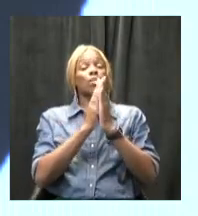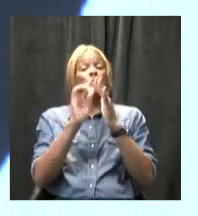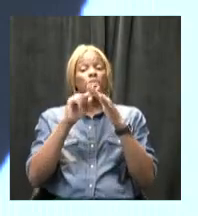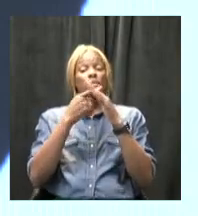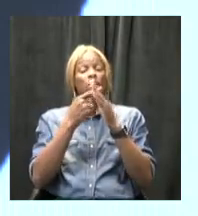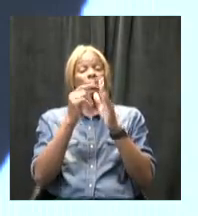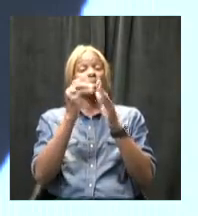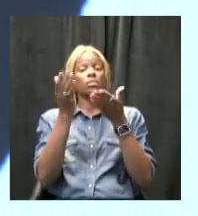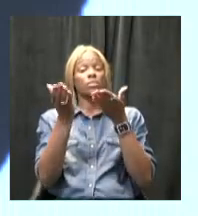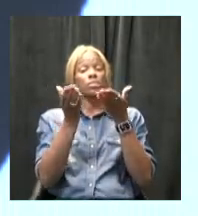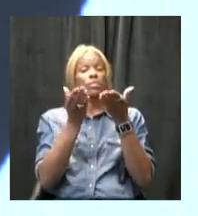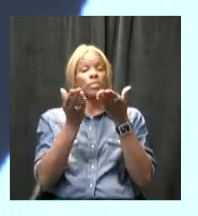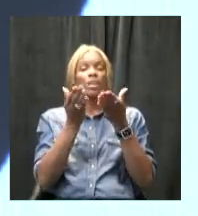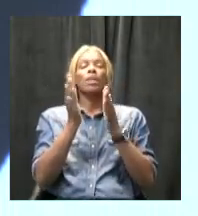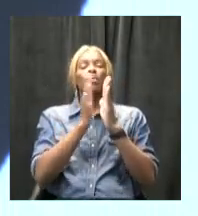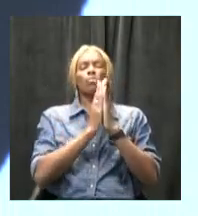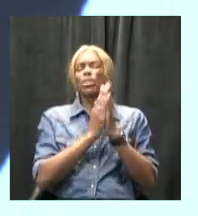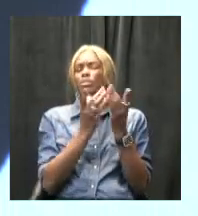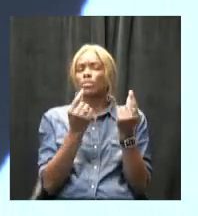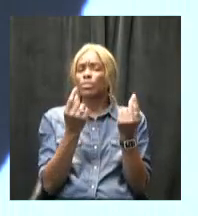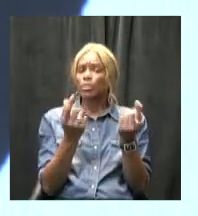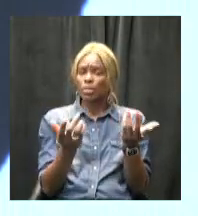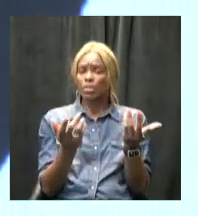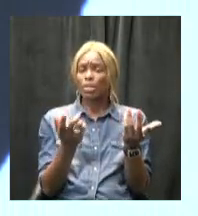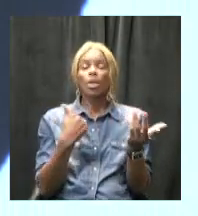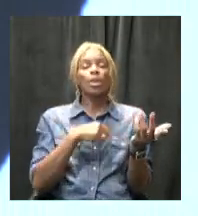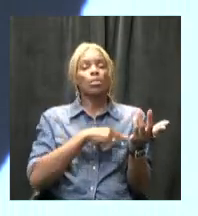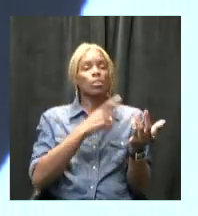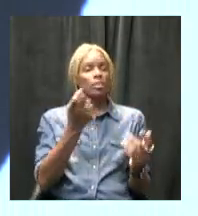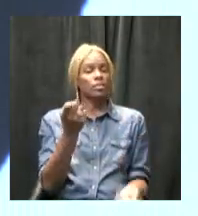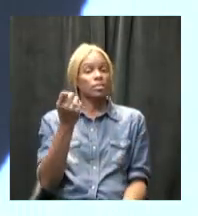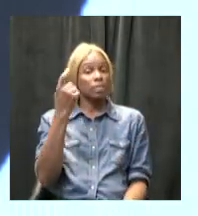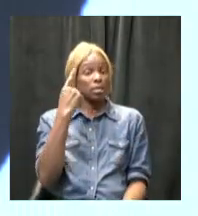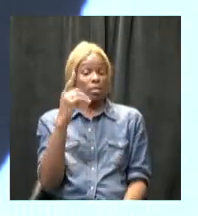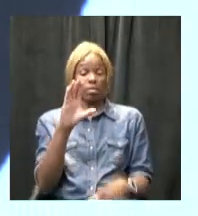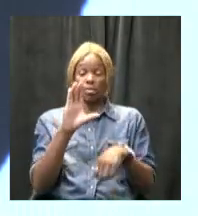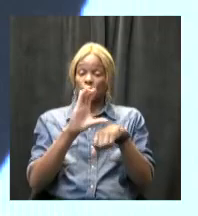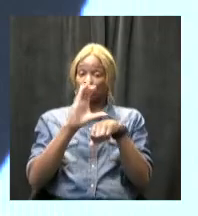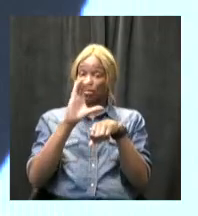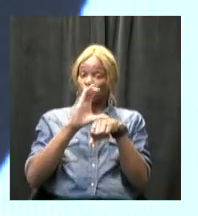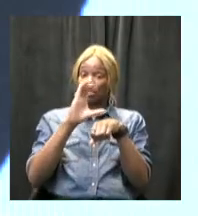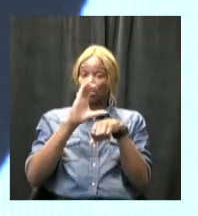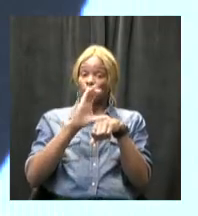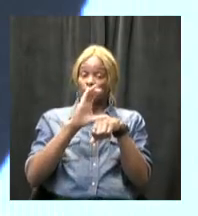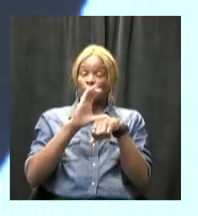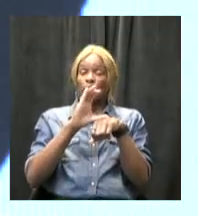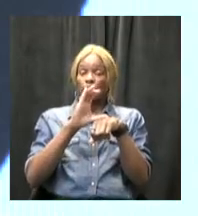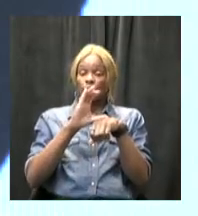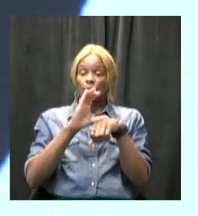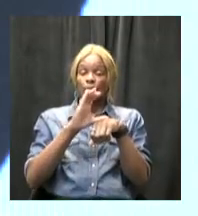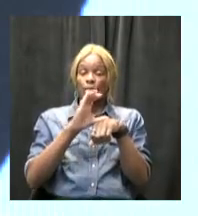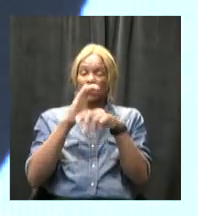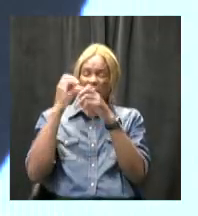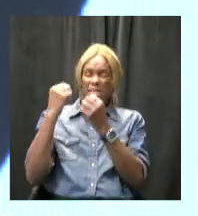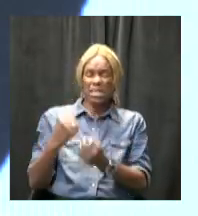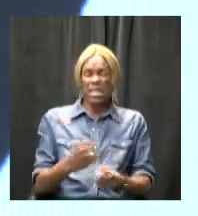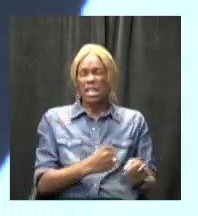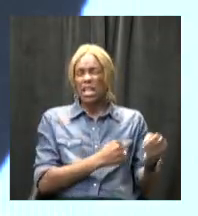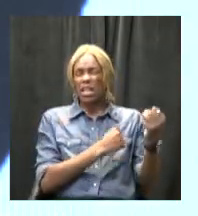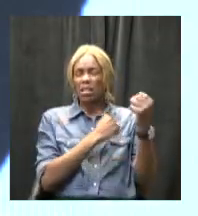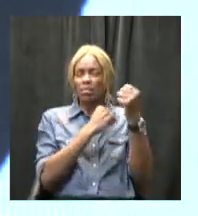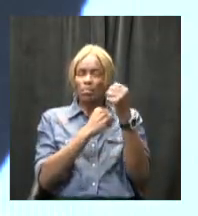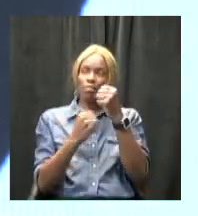because prayer is what we do. We understand that the church is the power